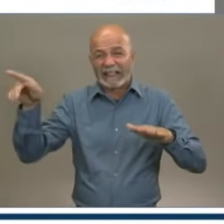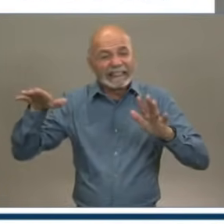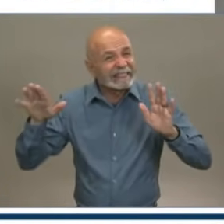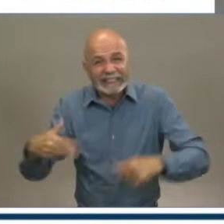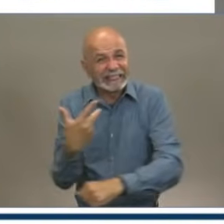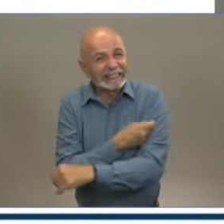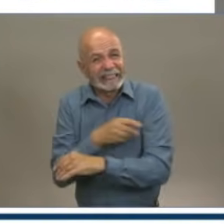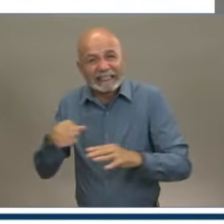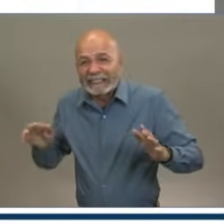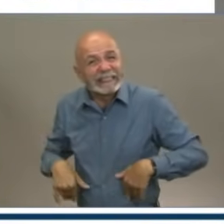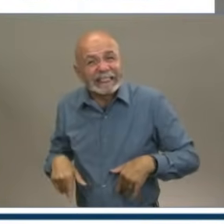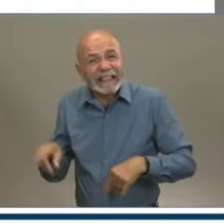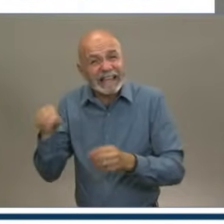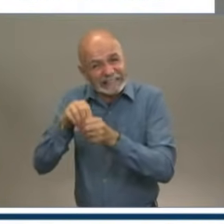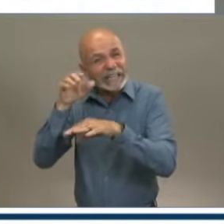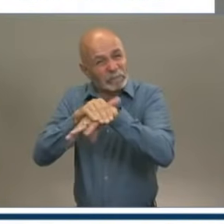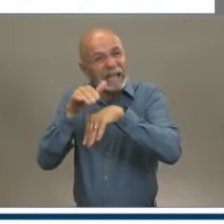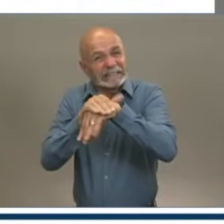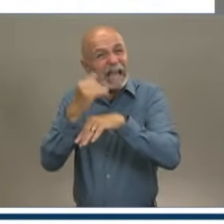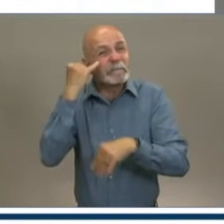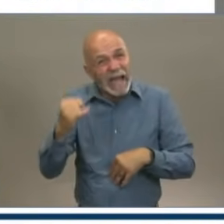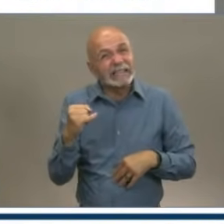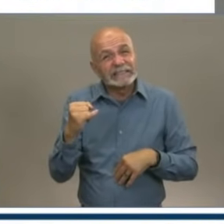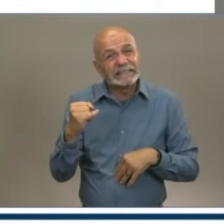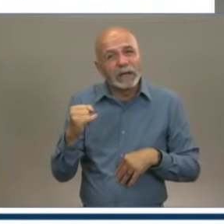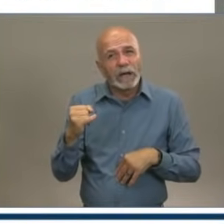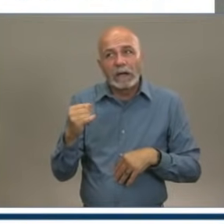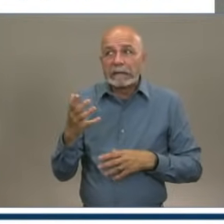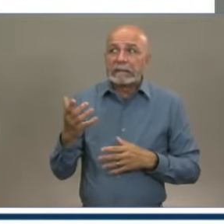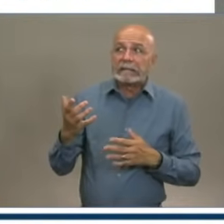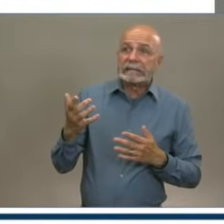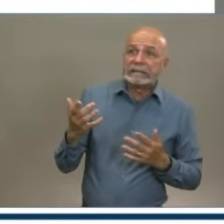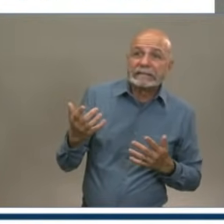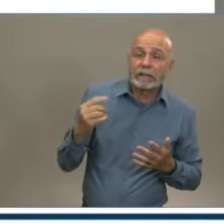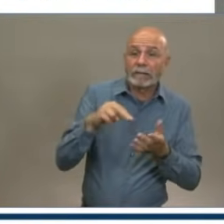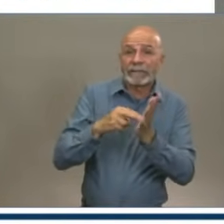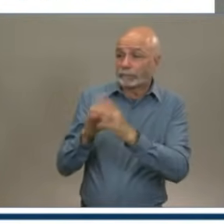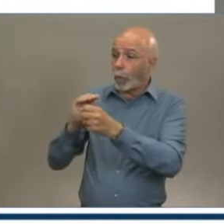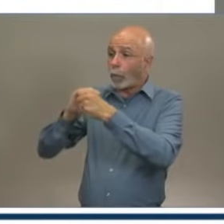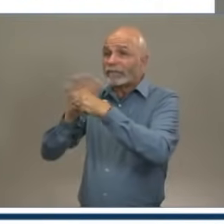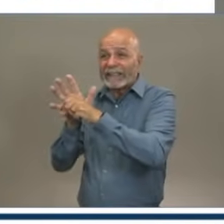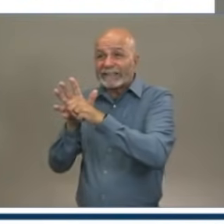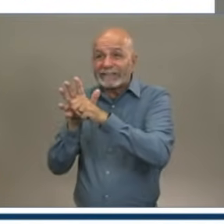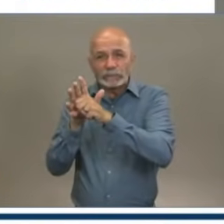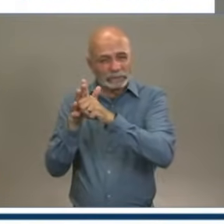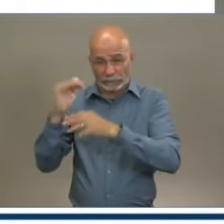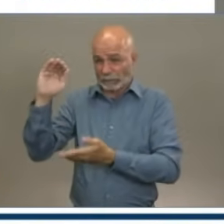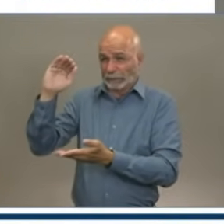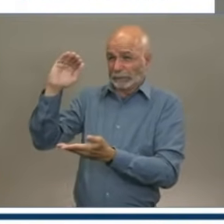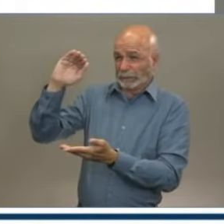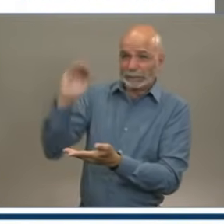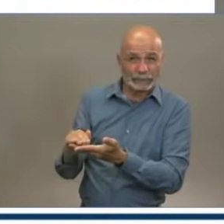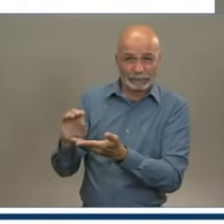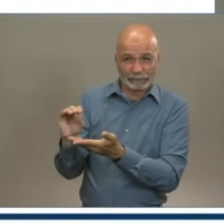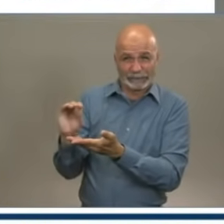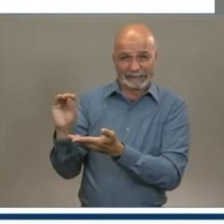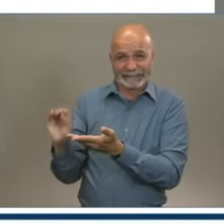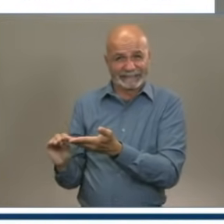country, and there is a clear link now between lower COVID vaccination rates and more COVID deaths by